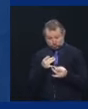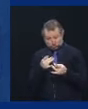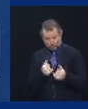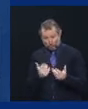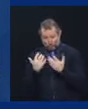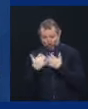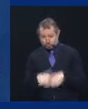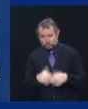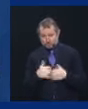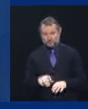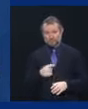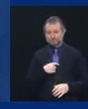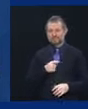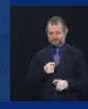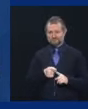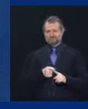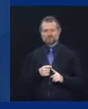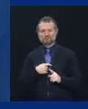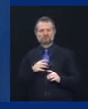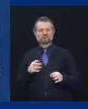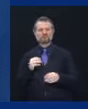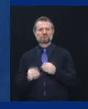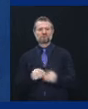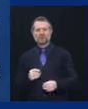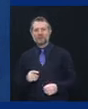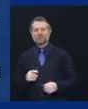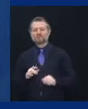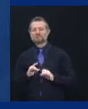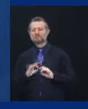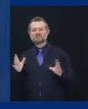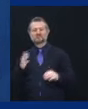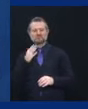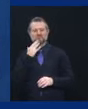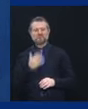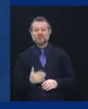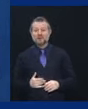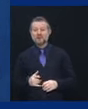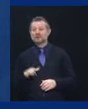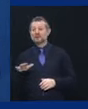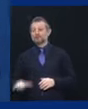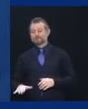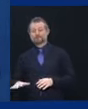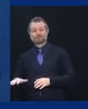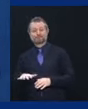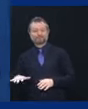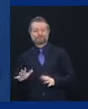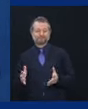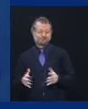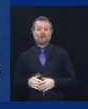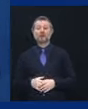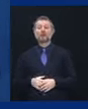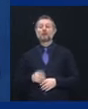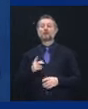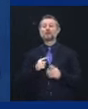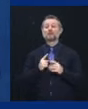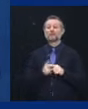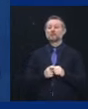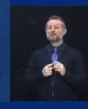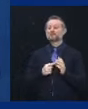that are higher performing. On top of that, we have a mandate for social